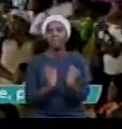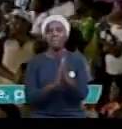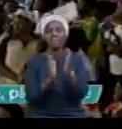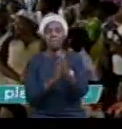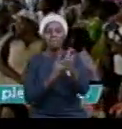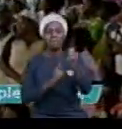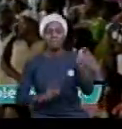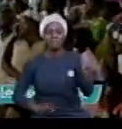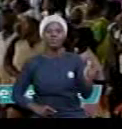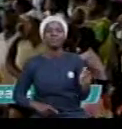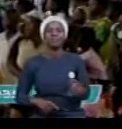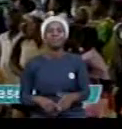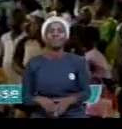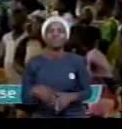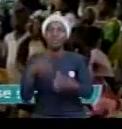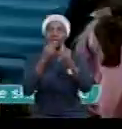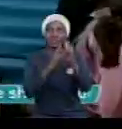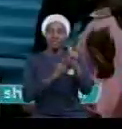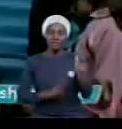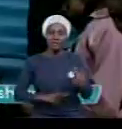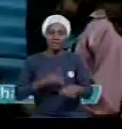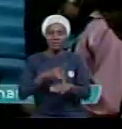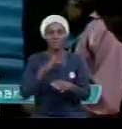touched her.